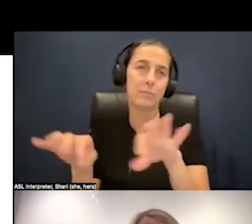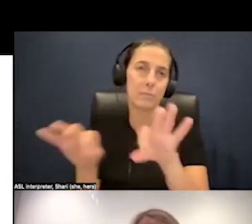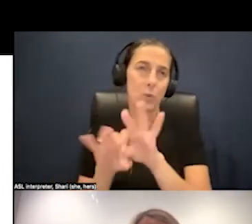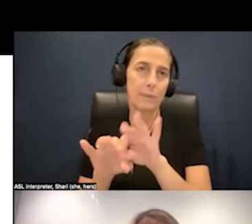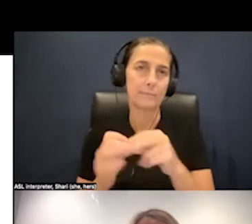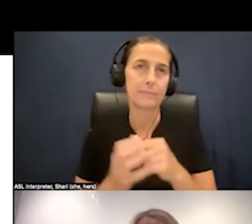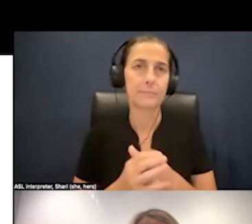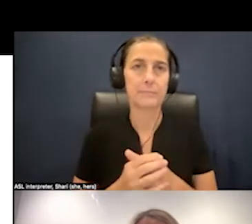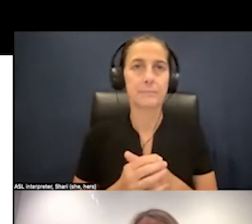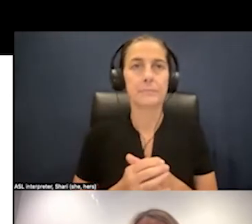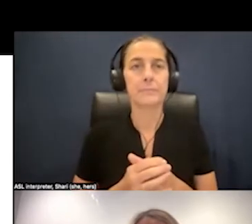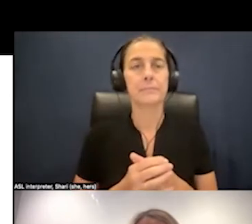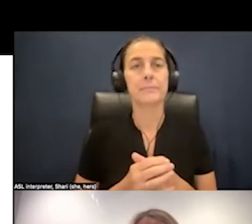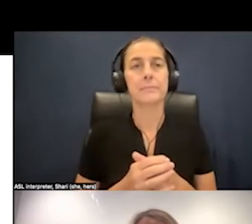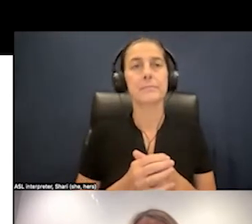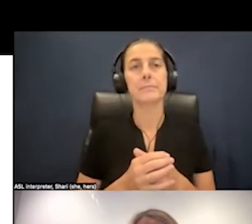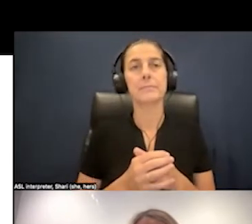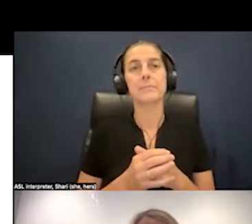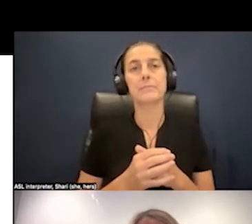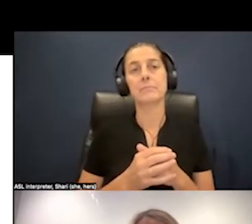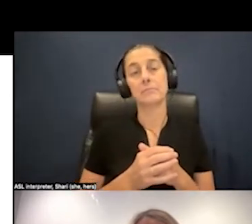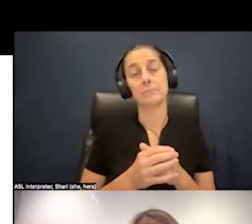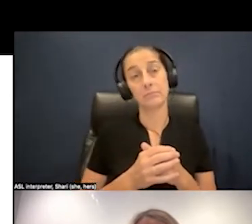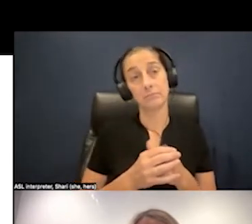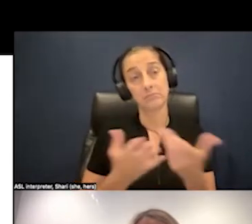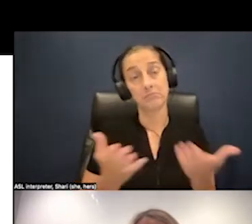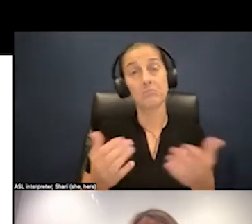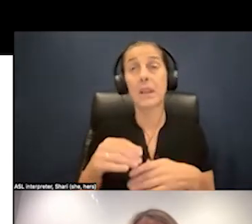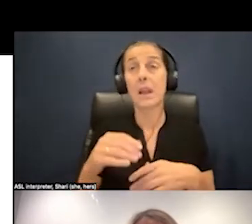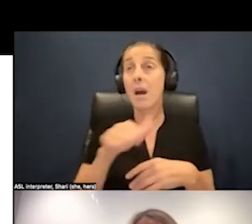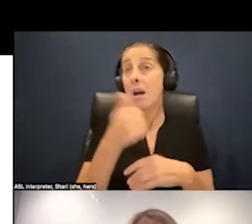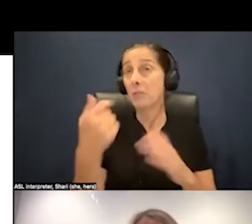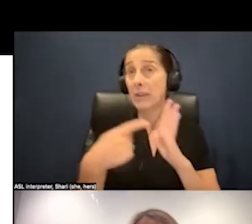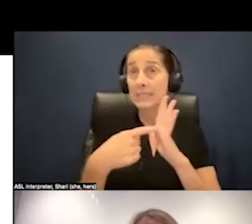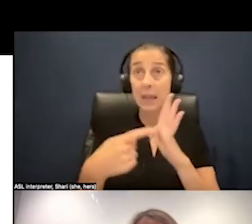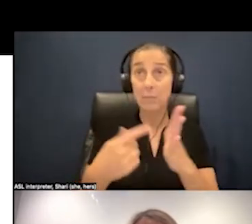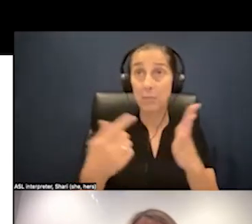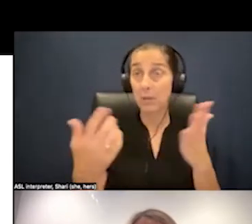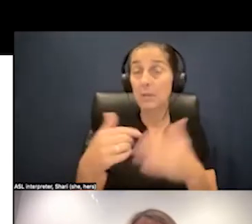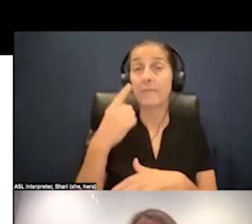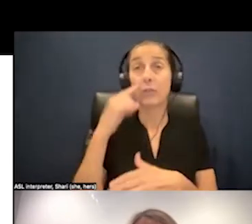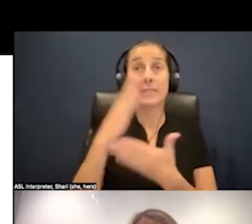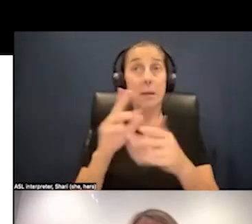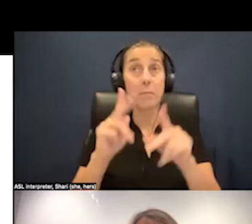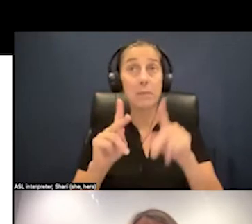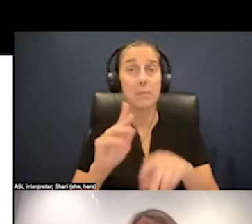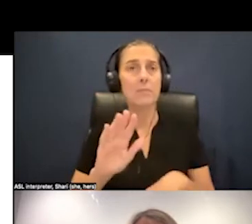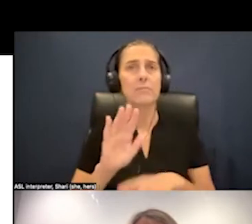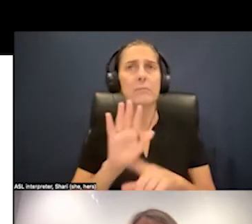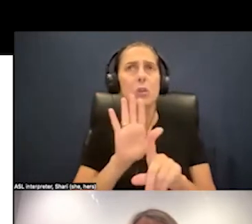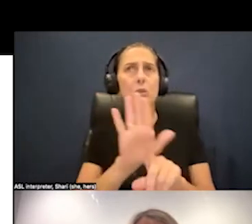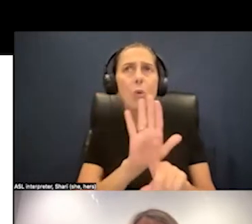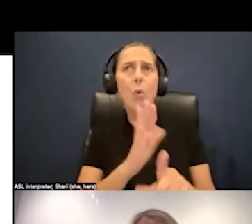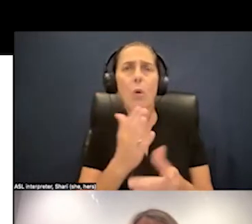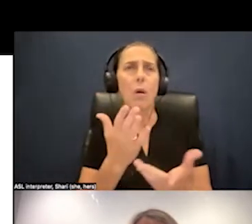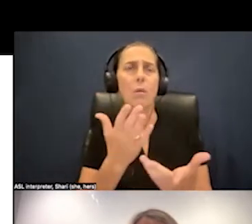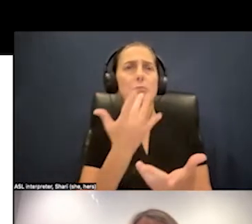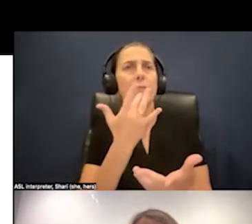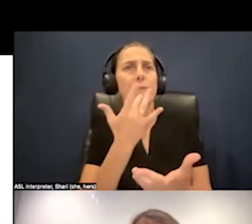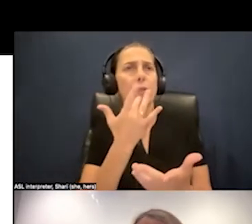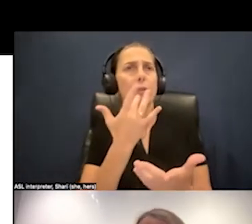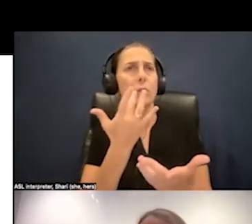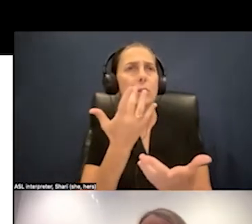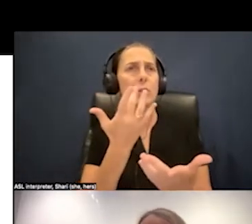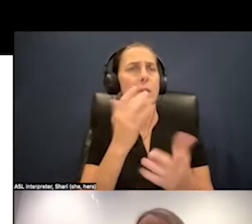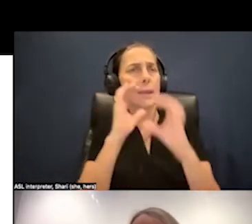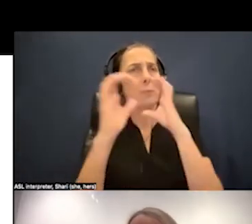know that we might talk about with some folks are, what are your best communication styles? Do you like to kind of write stuff down and think it through? Do you really like